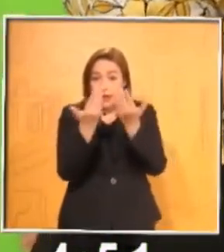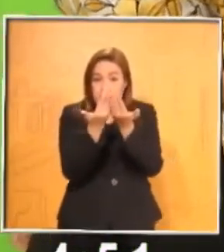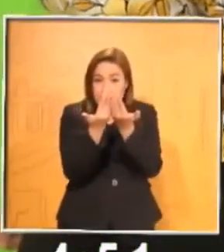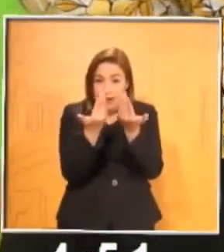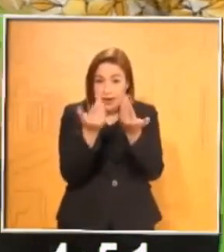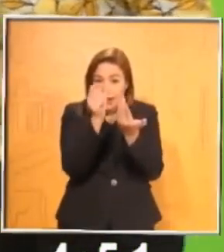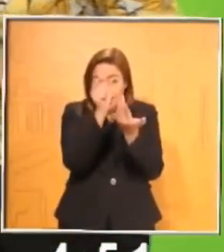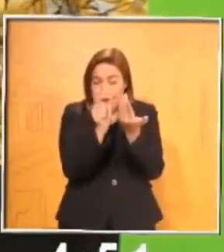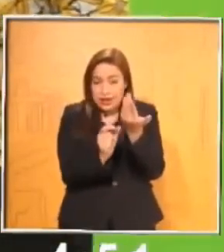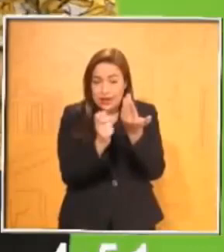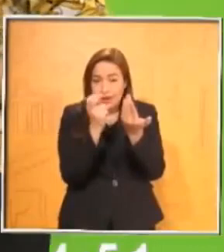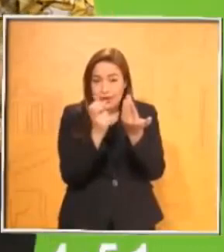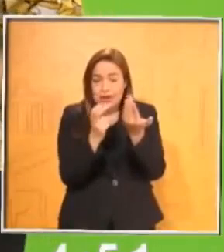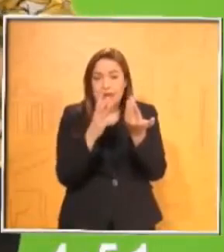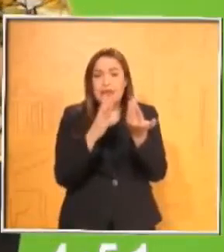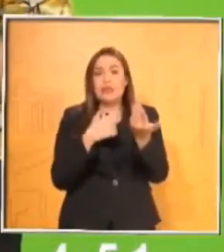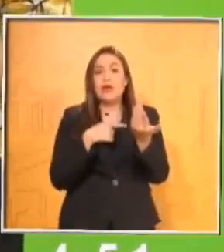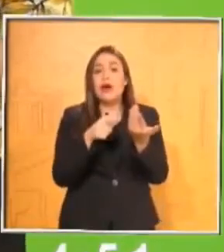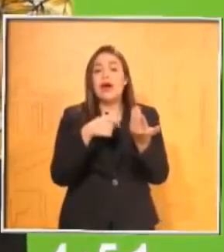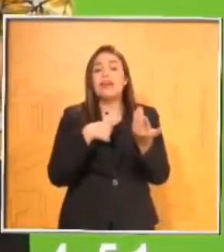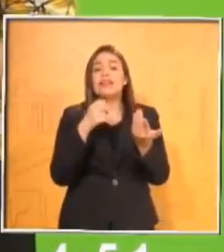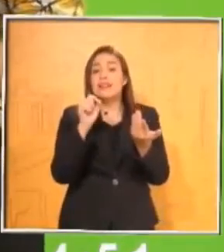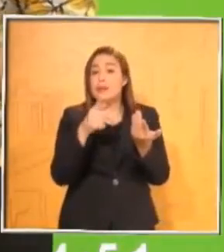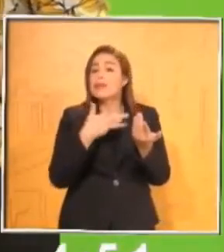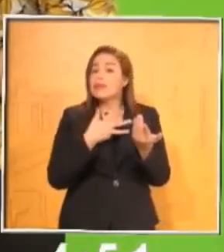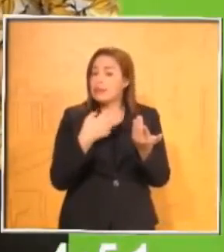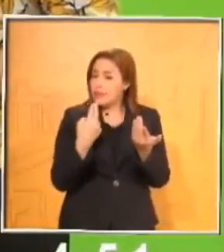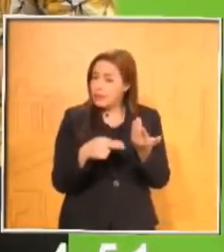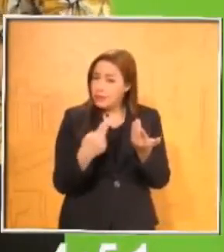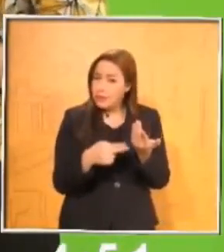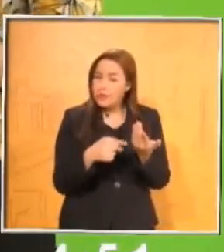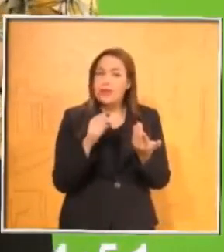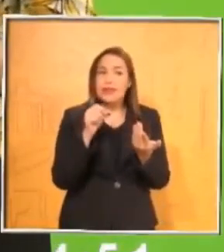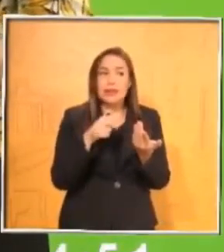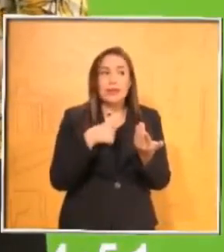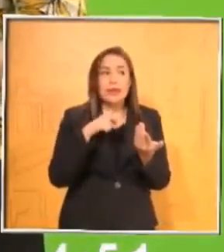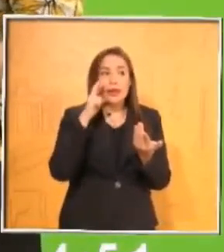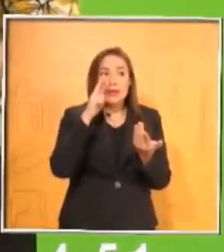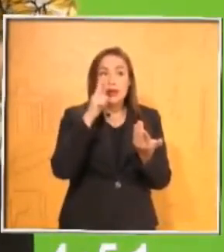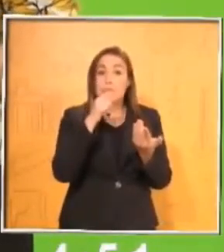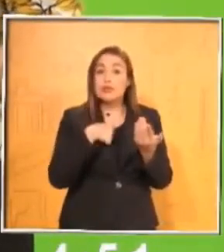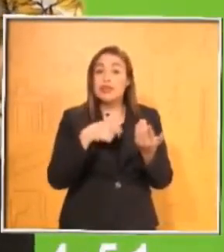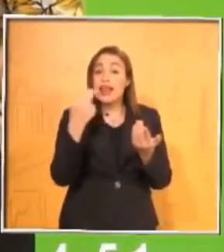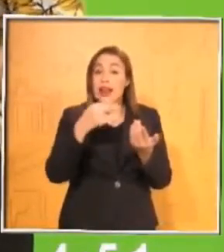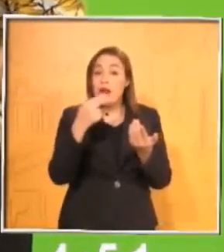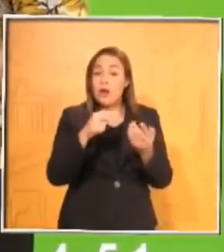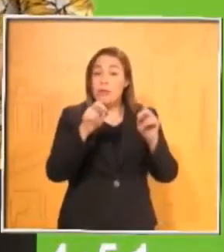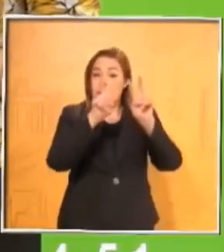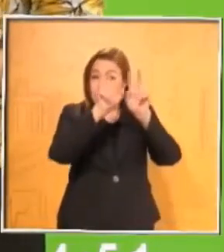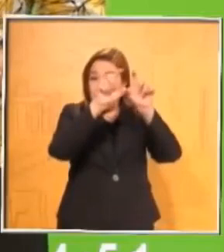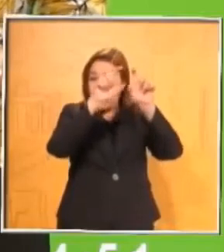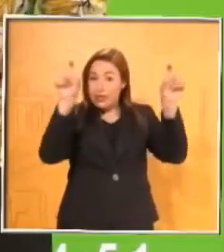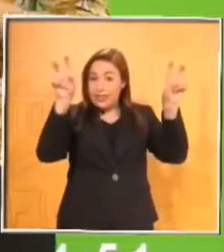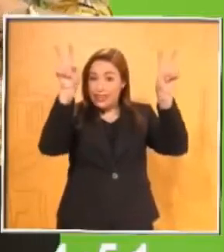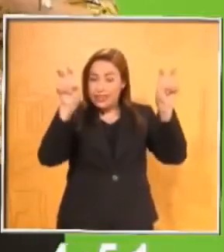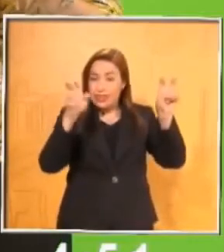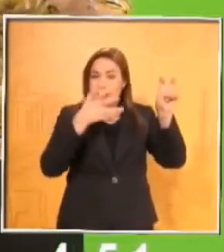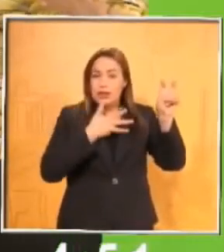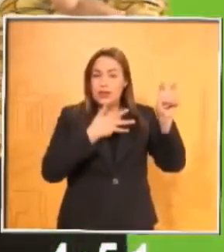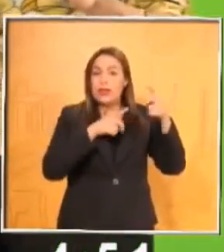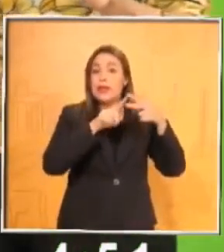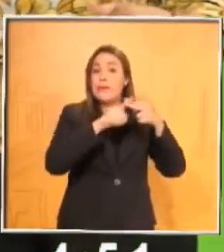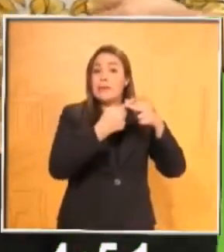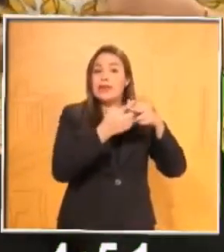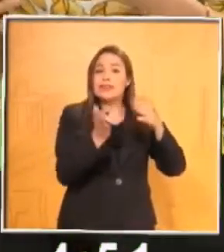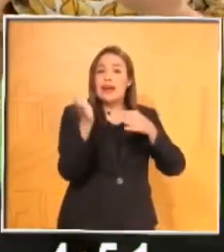okay? Also, we can find the topic or the title on the first part of the comic strip. But there are